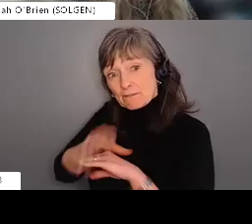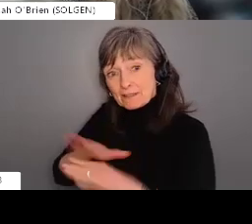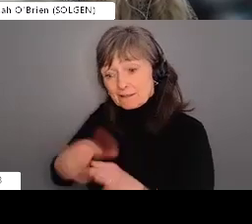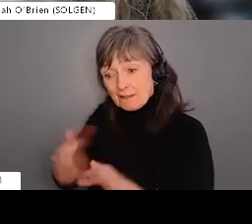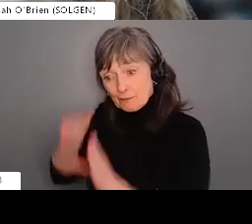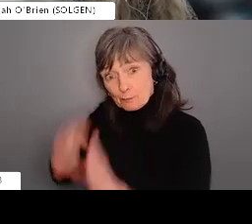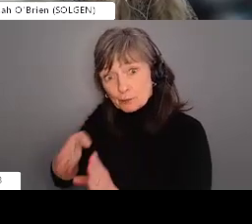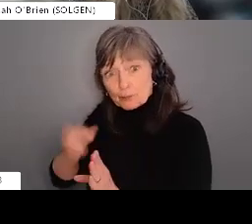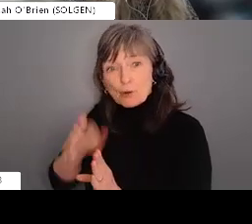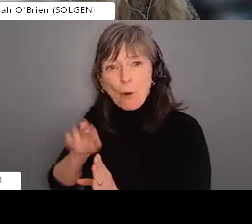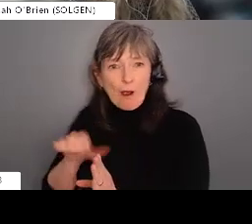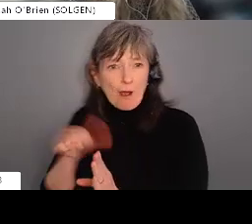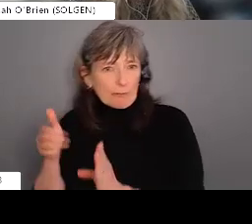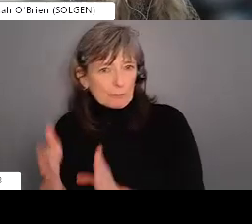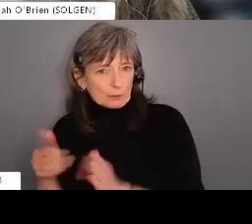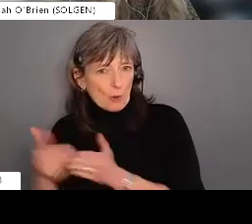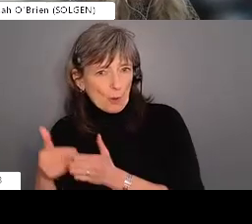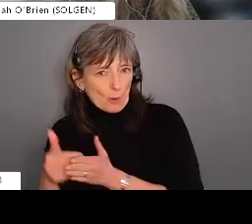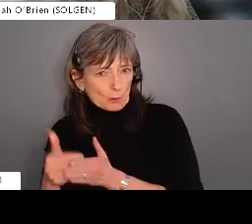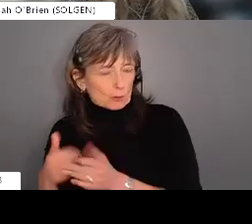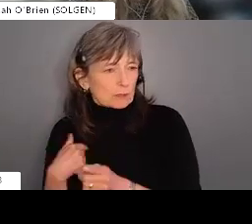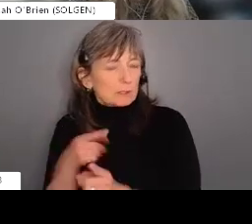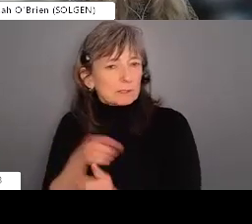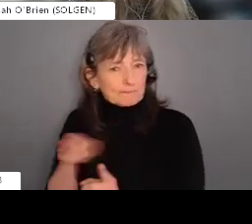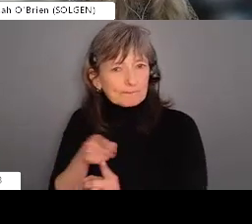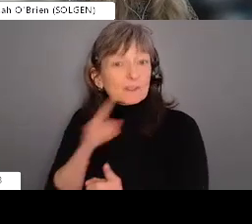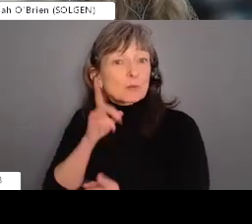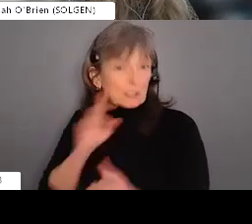So just a little bit about more.